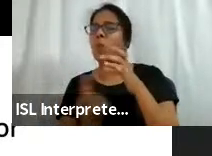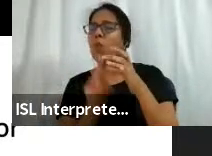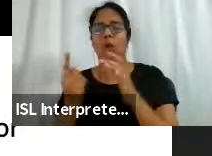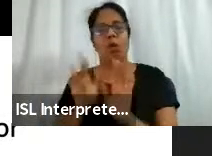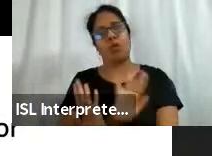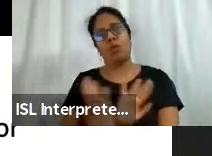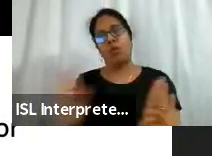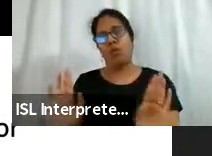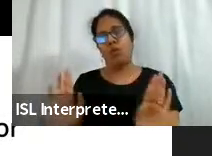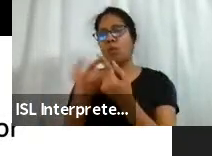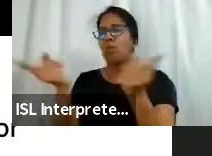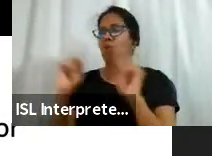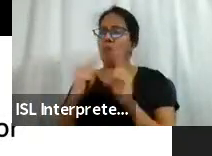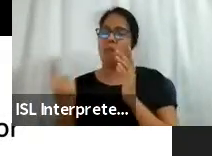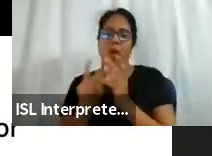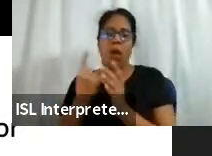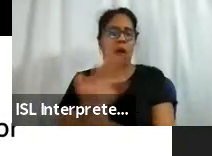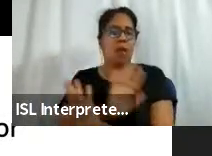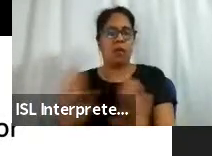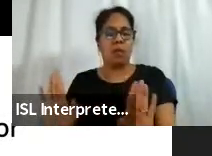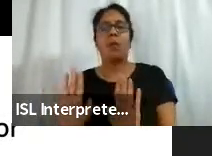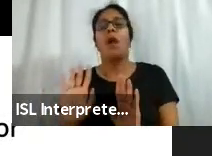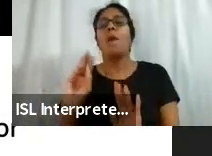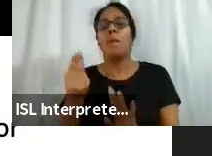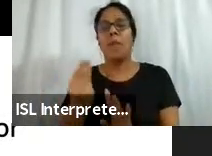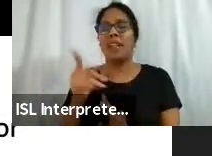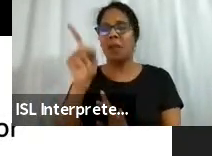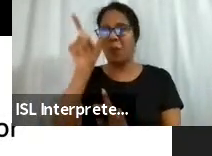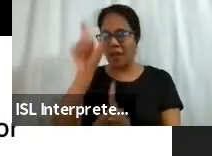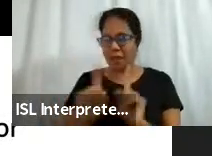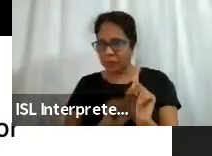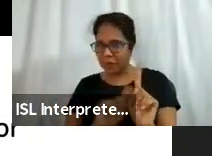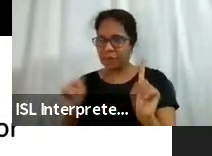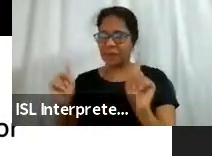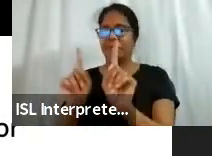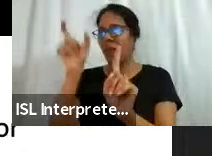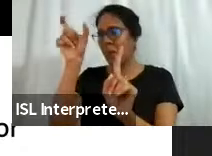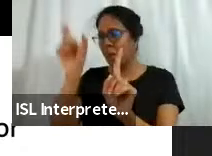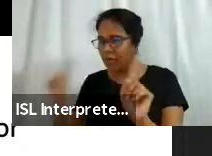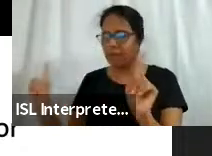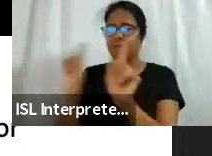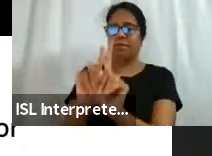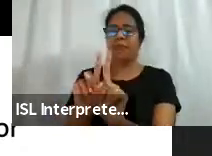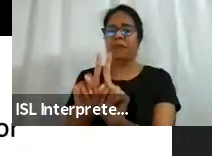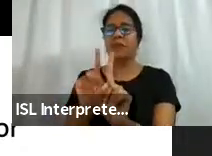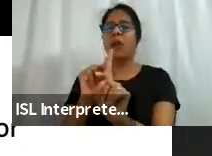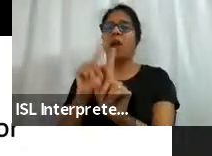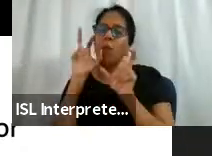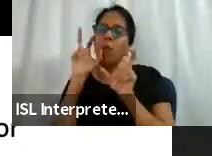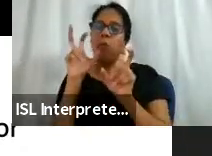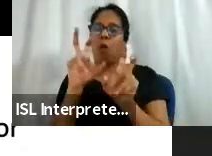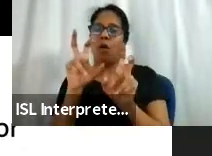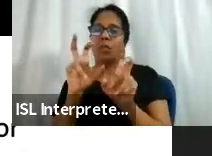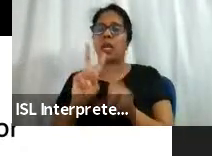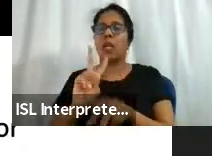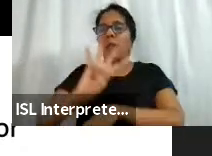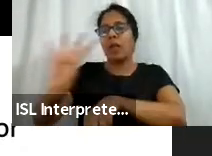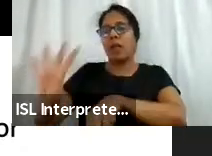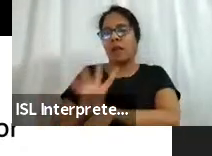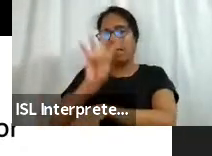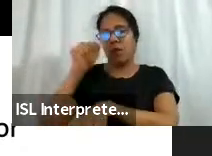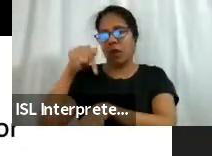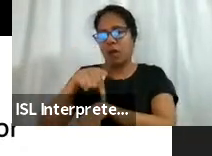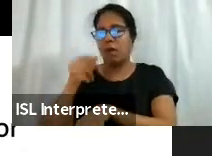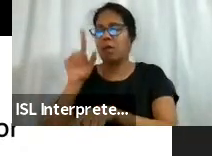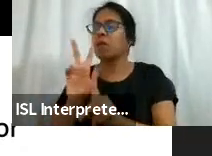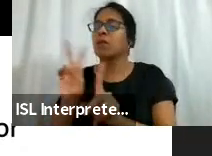should have a caregiver, somebody to take care of you 24/7. Staying alone is not an ideal